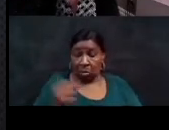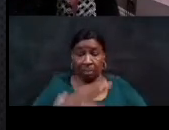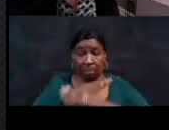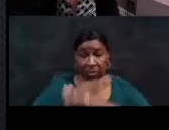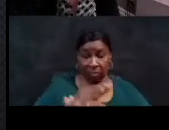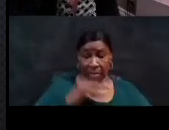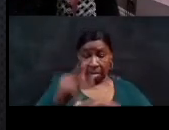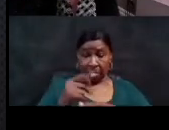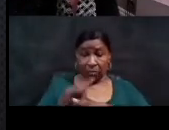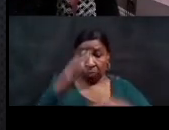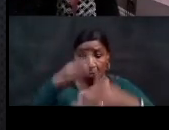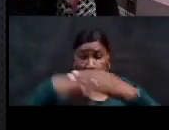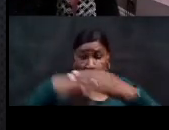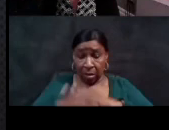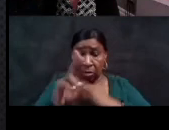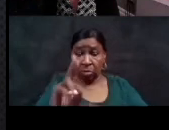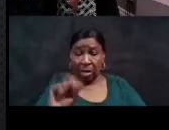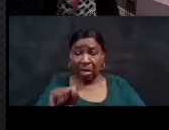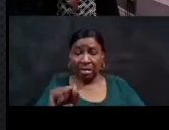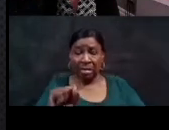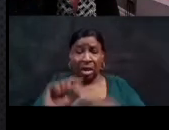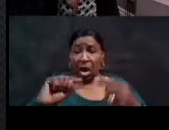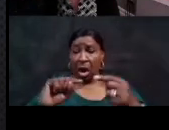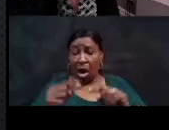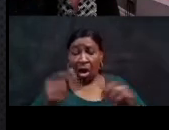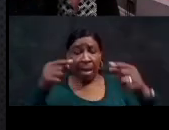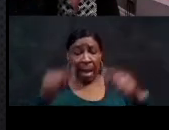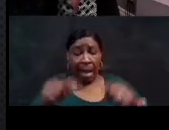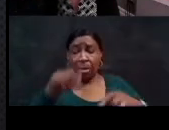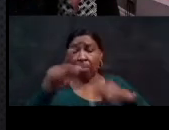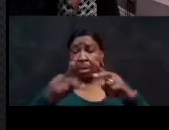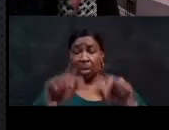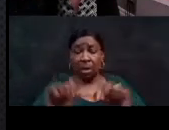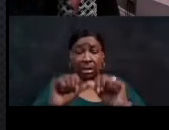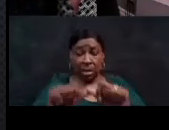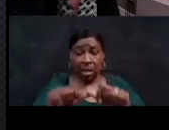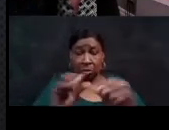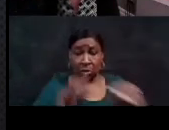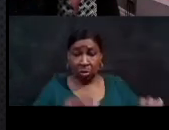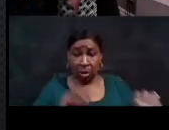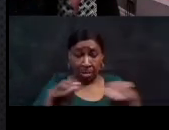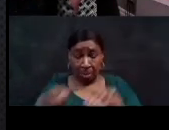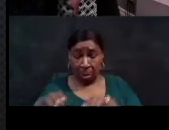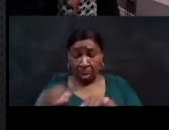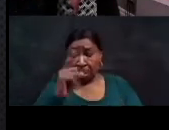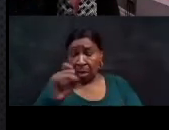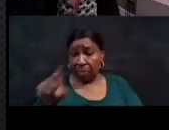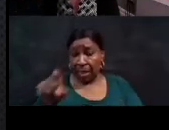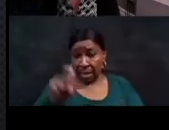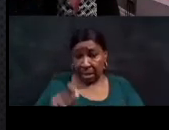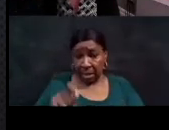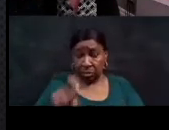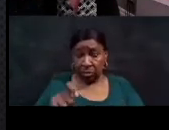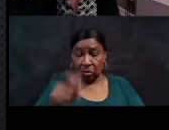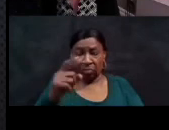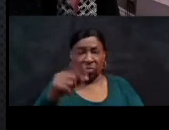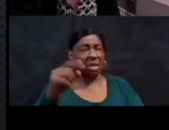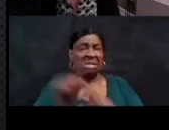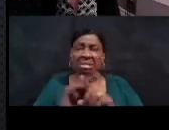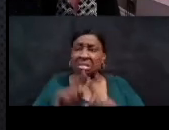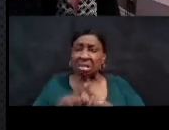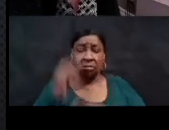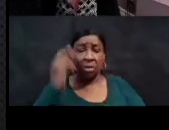happening as people continue to move because they need to for various